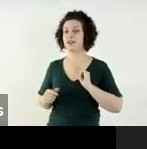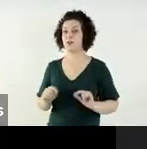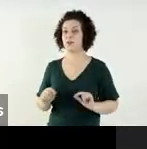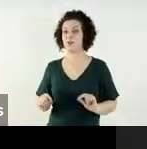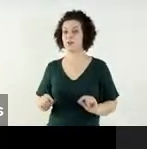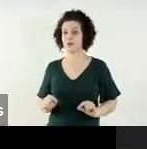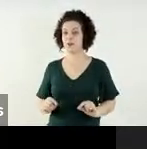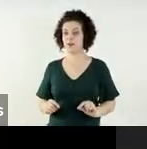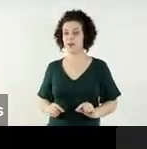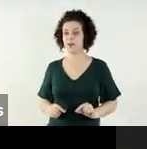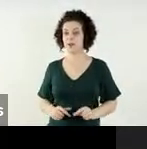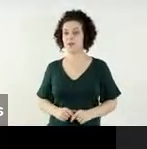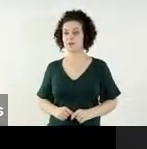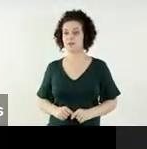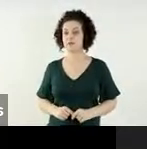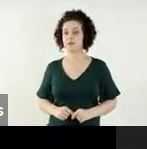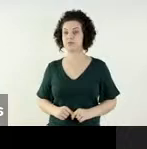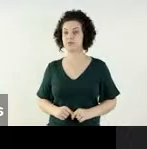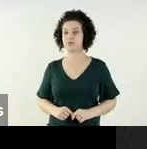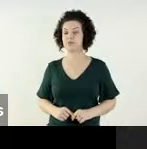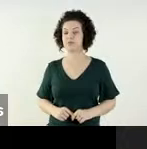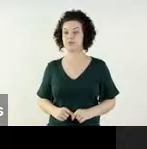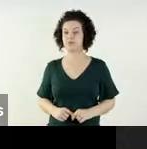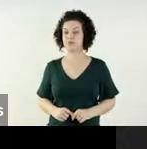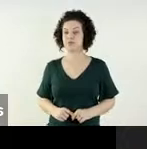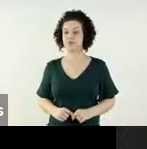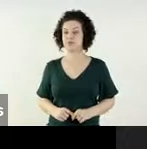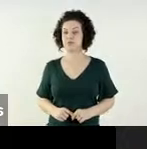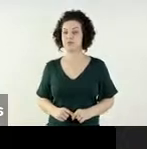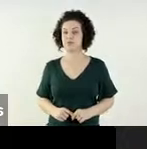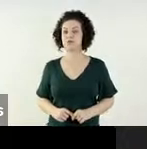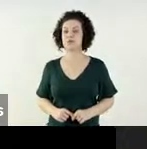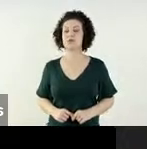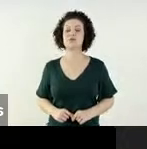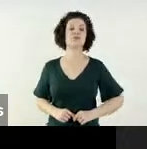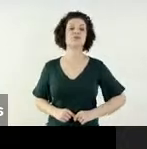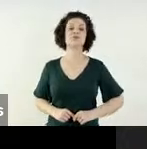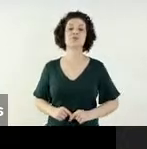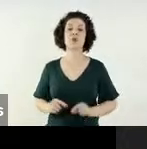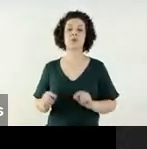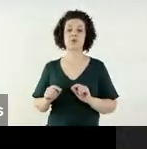pressed butterflies made by Honey Lee Cottrell.